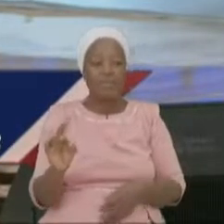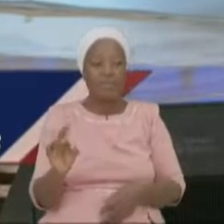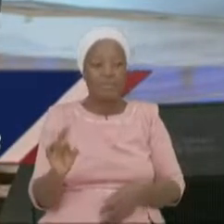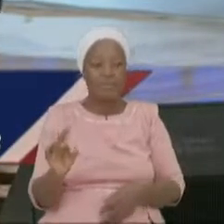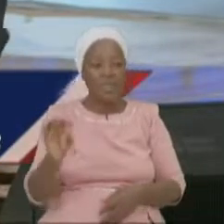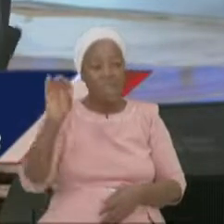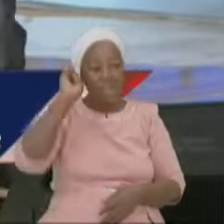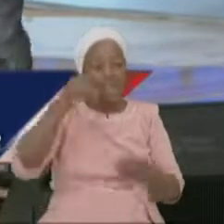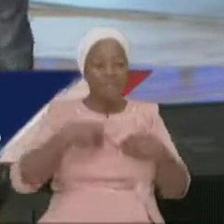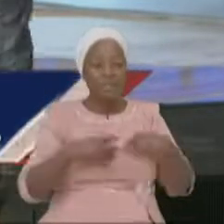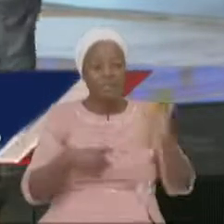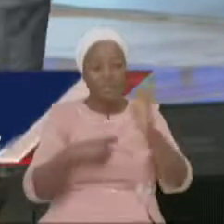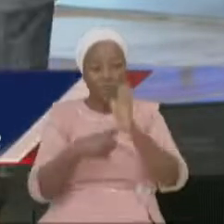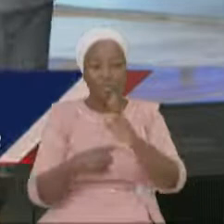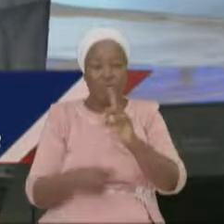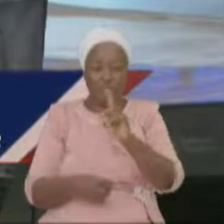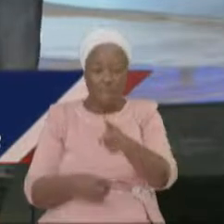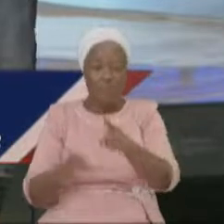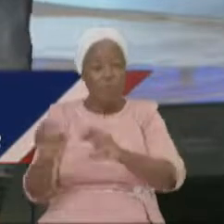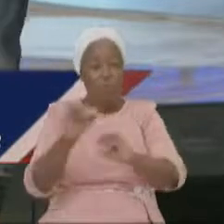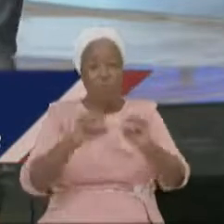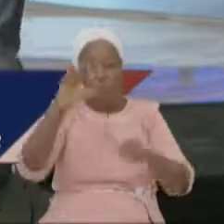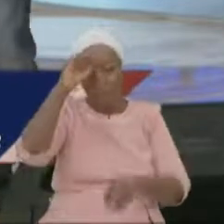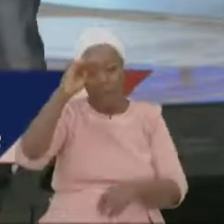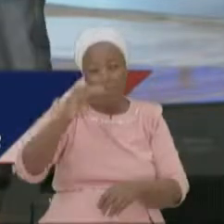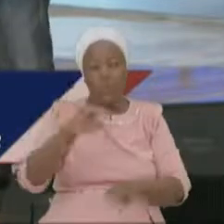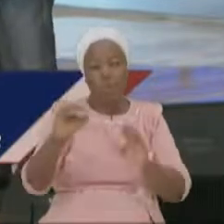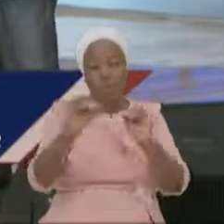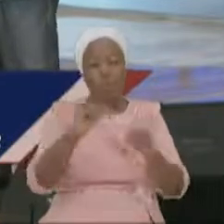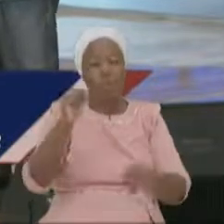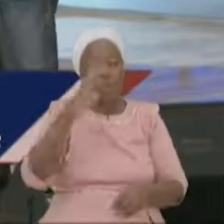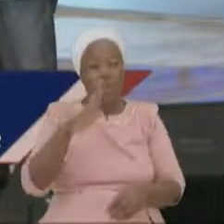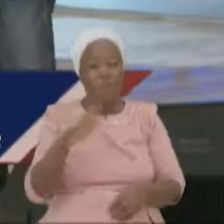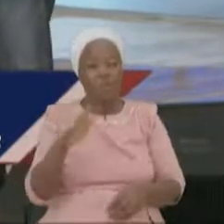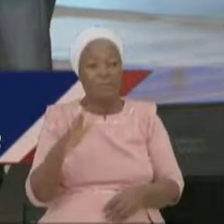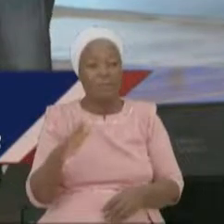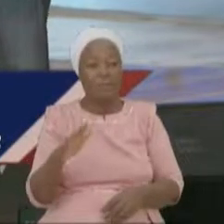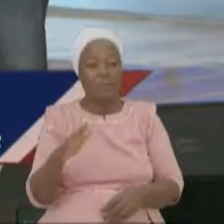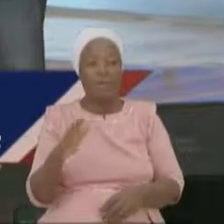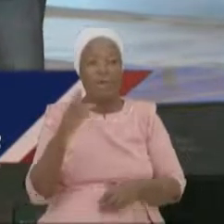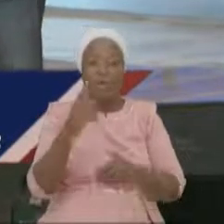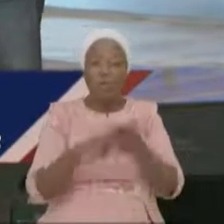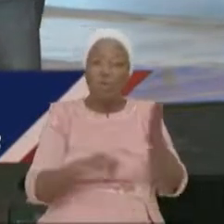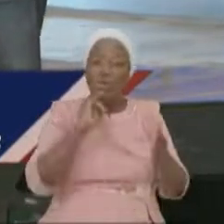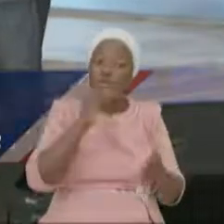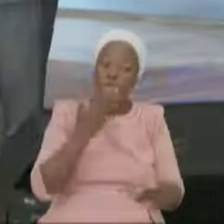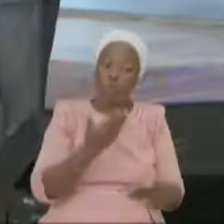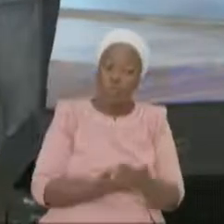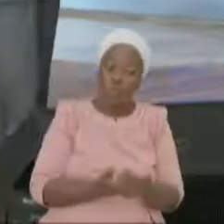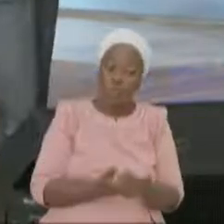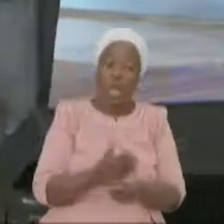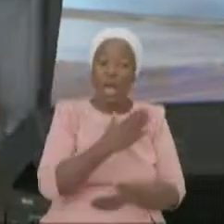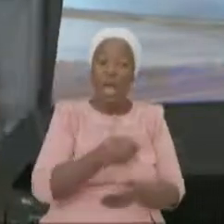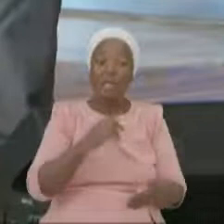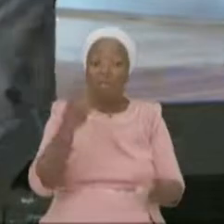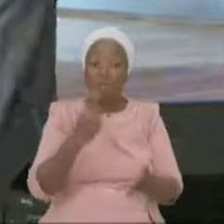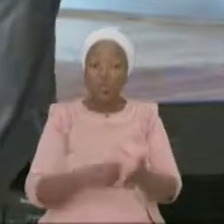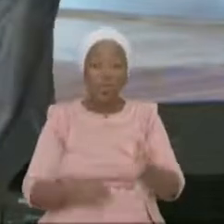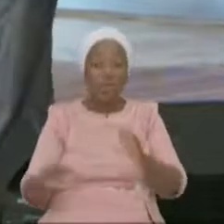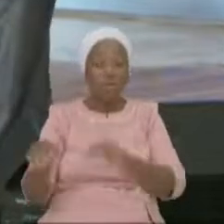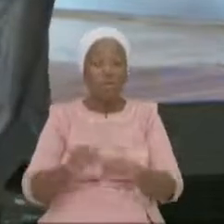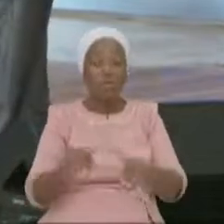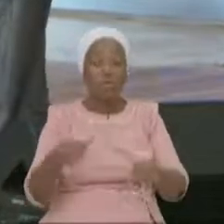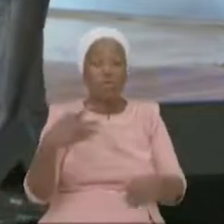he has showed thee, O man, O woman, what is good, and what does